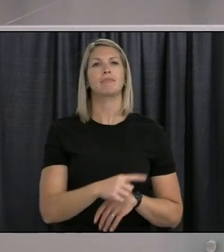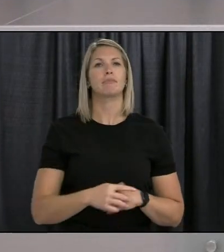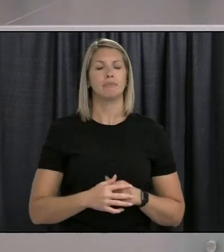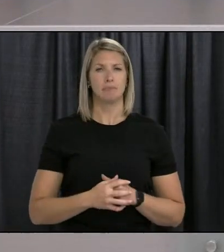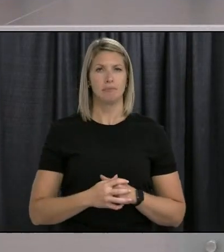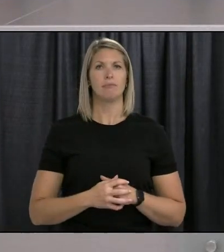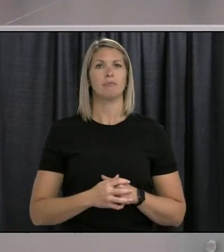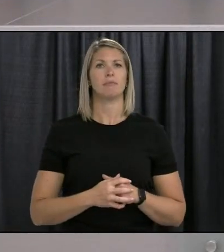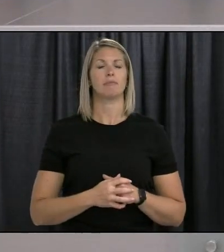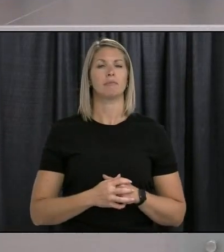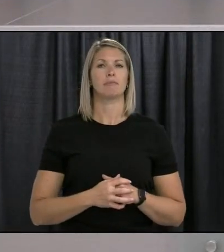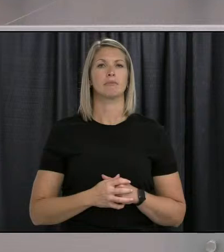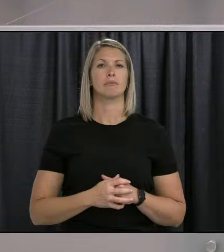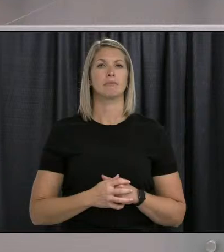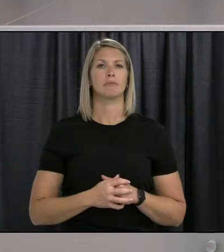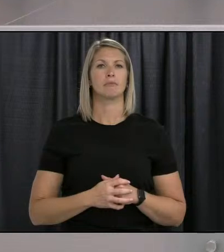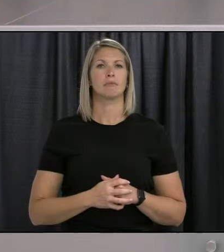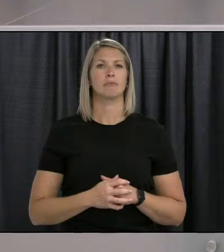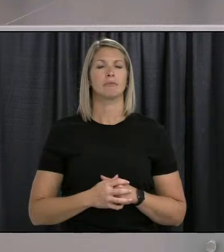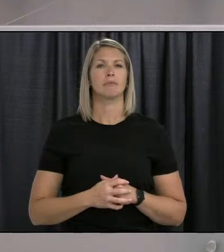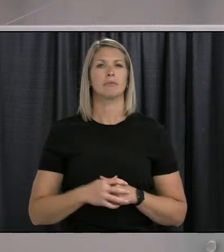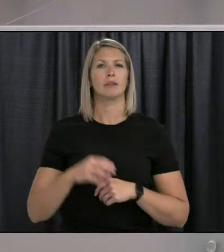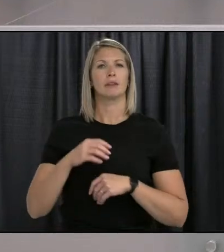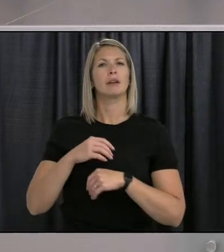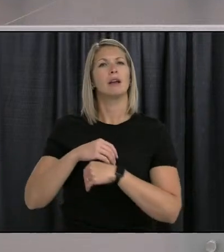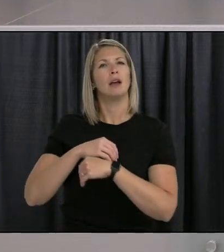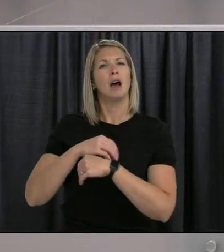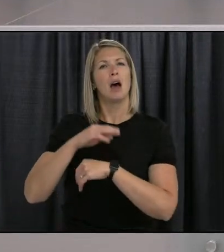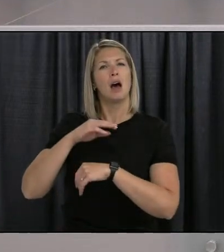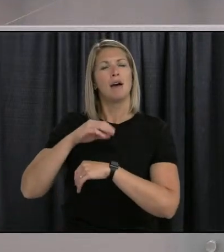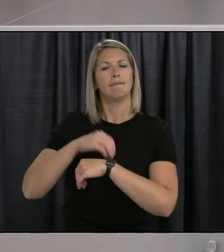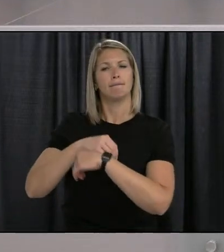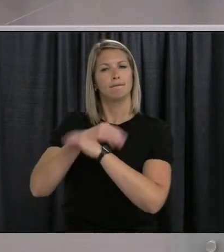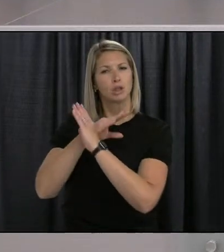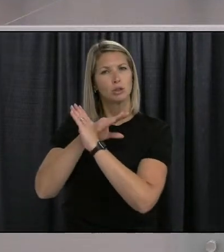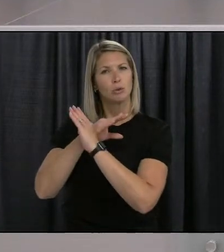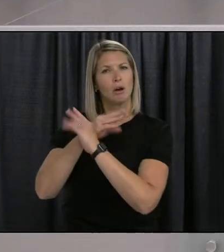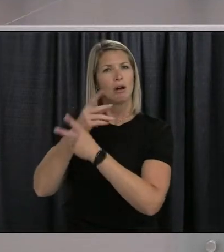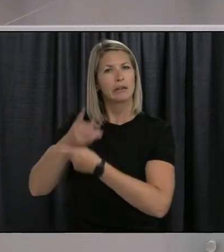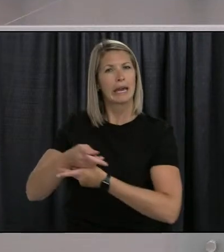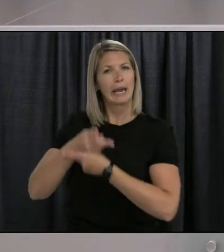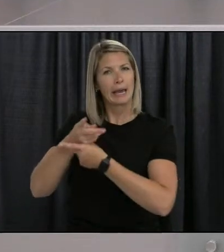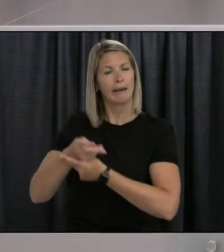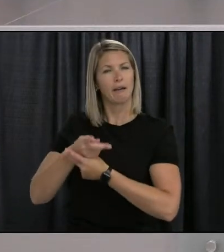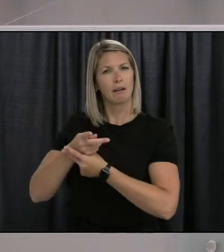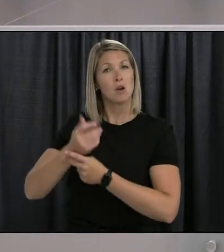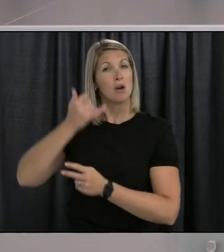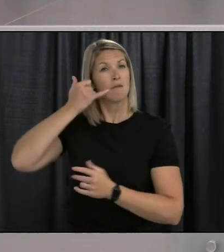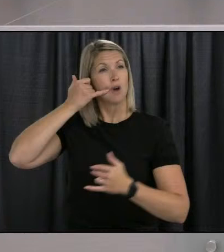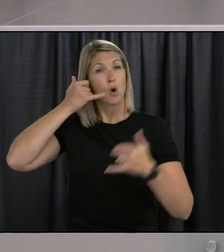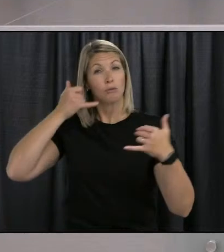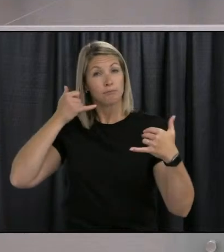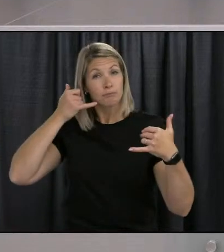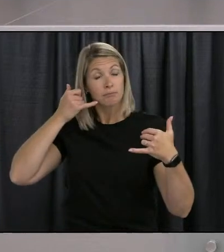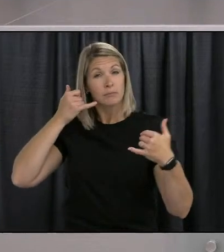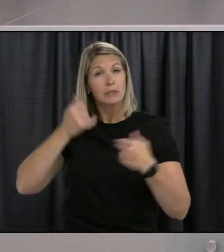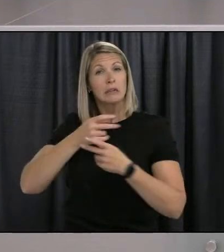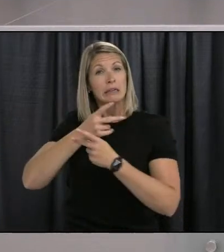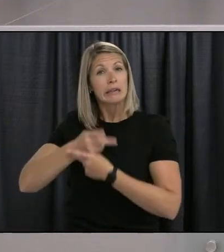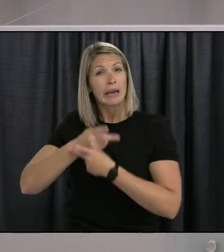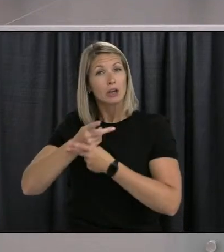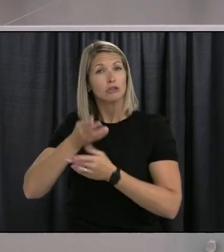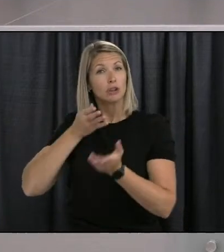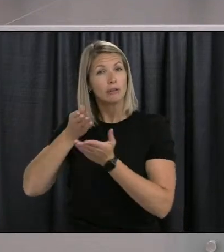just wondering, the virtual care services and coverage under MCP, is there a deadline for that?